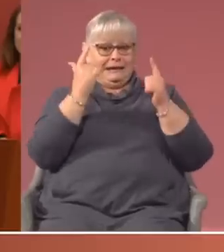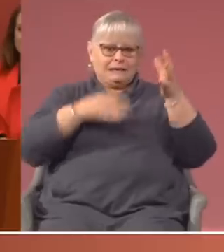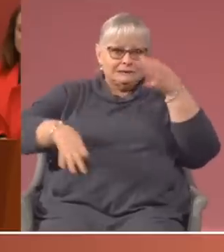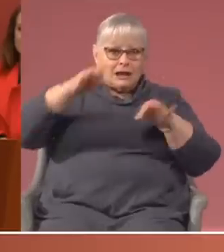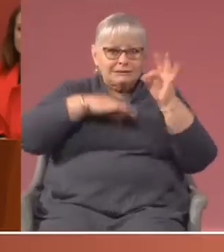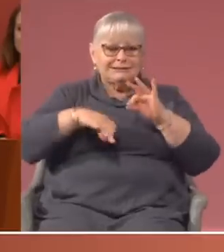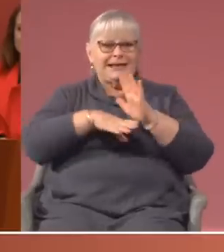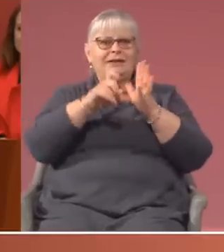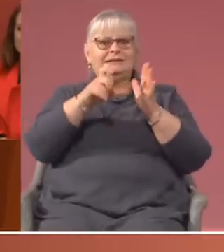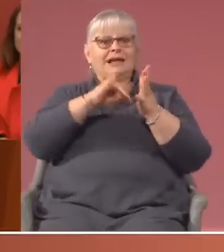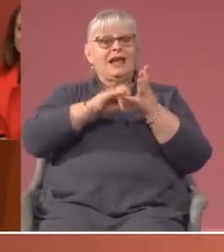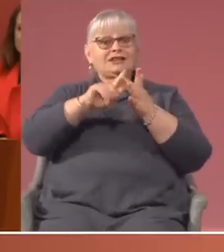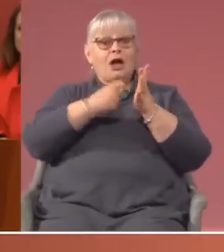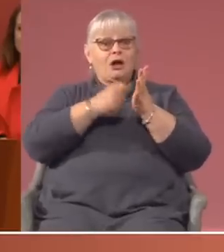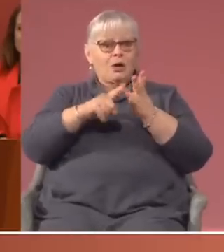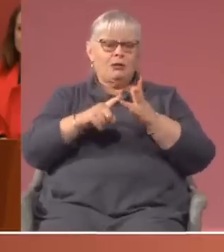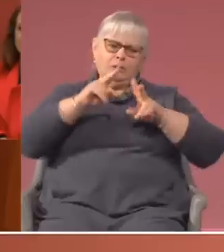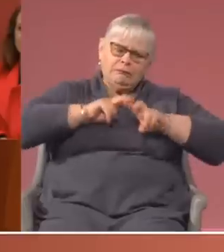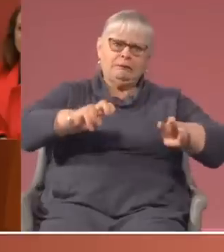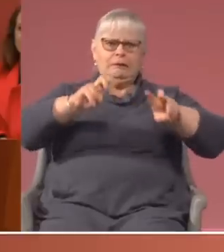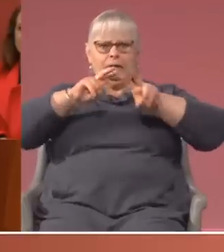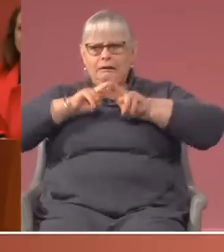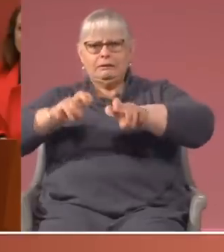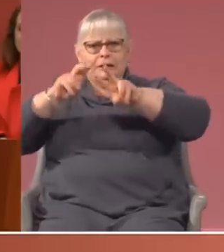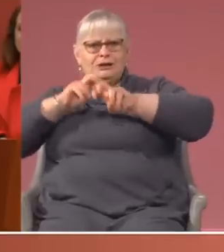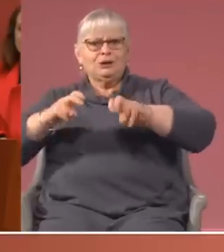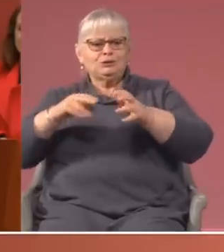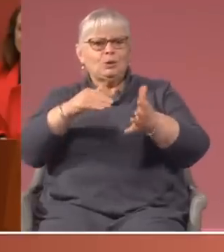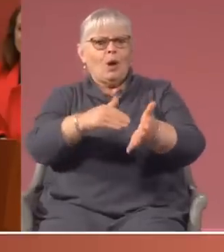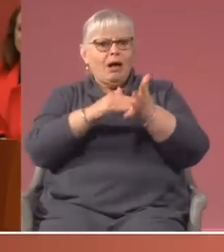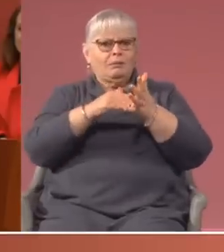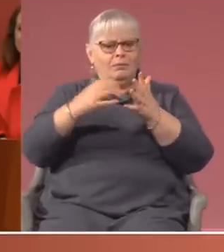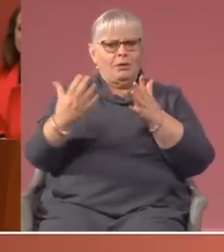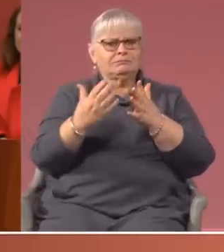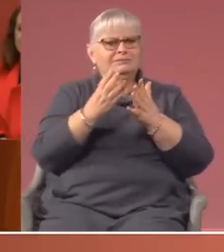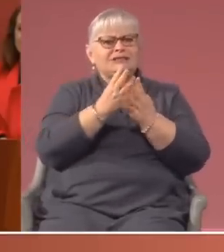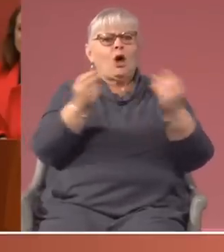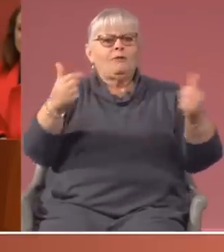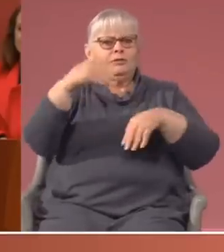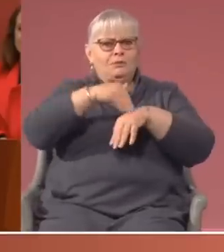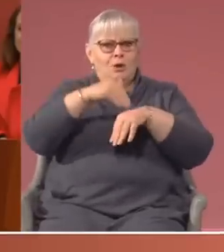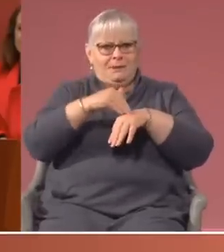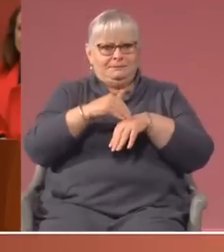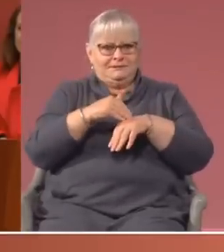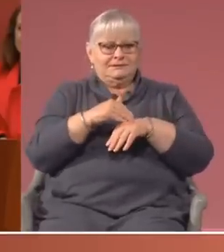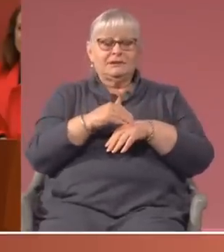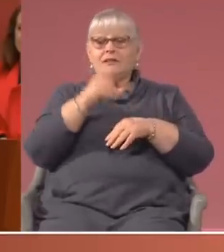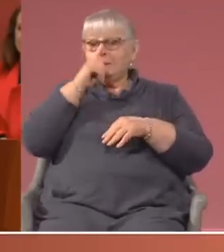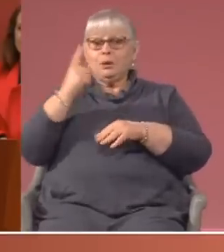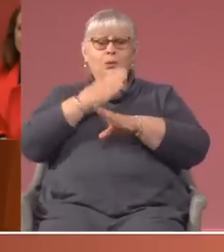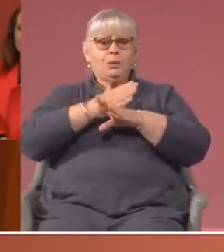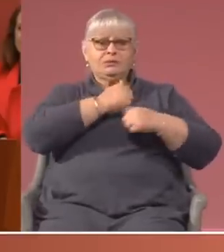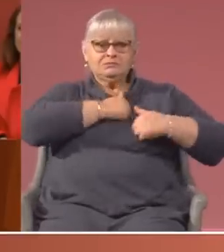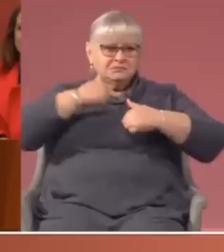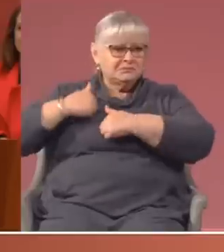and their tireless contribution in research and helping solve the problems we face. Those serving our nation in defence, from